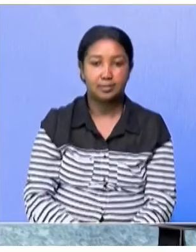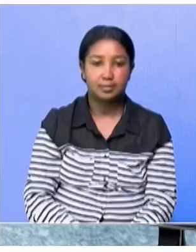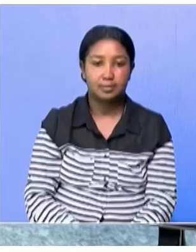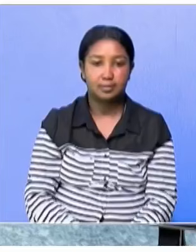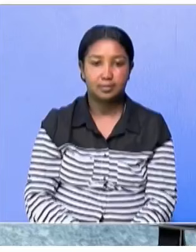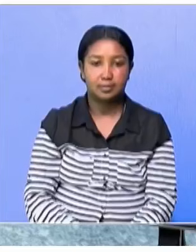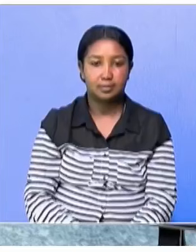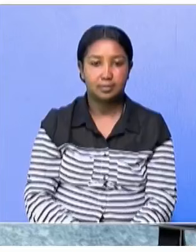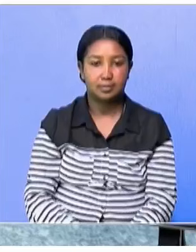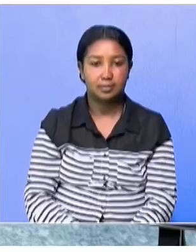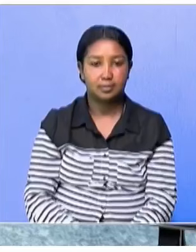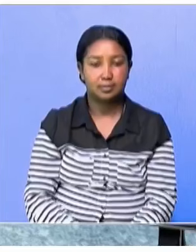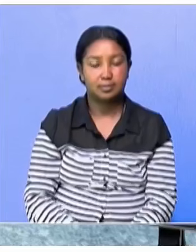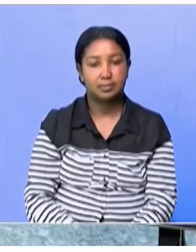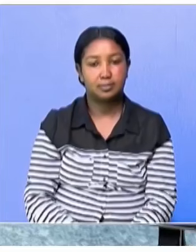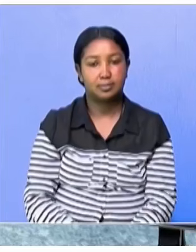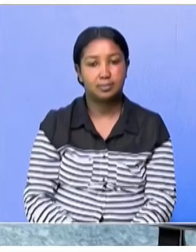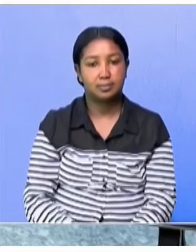pedestrians